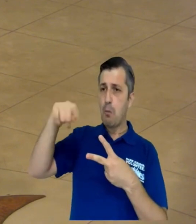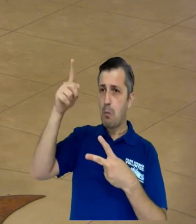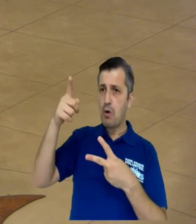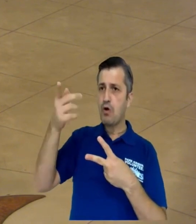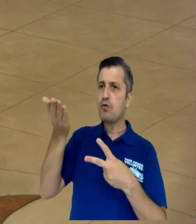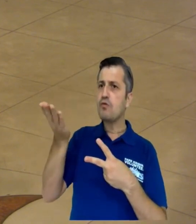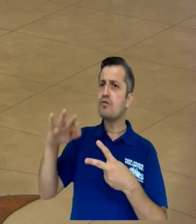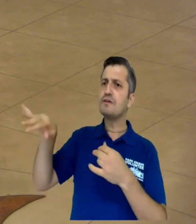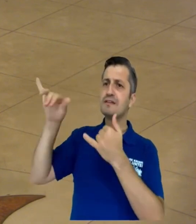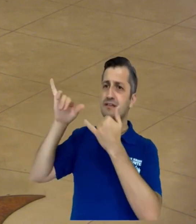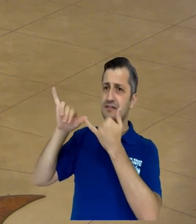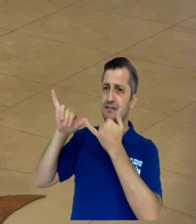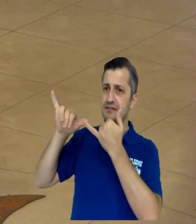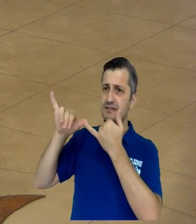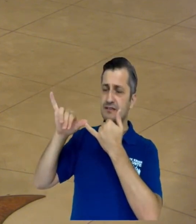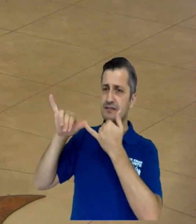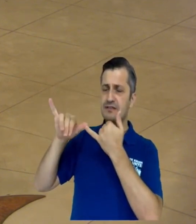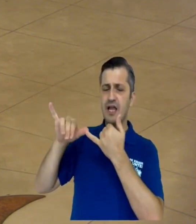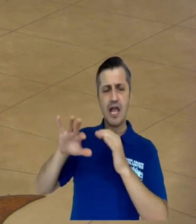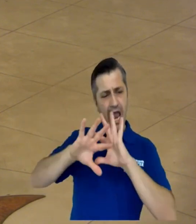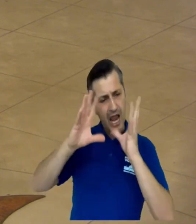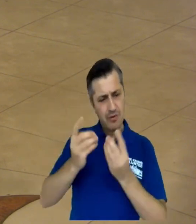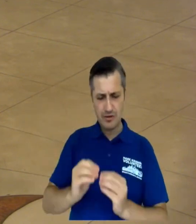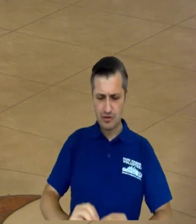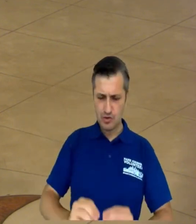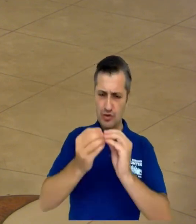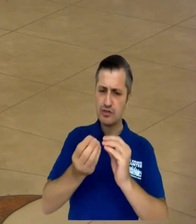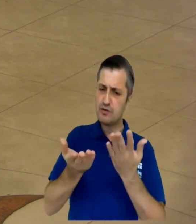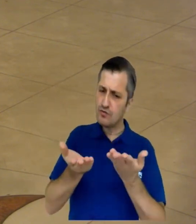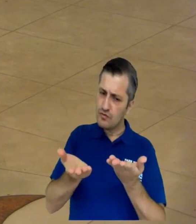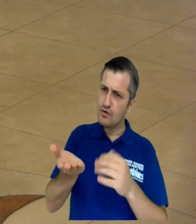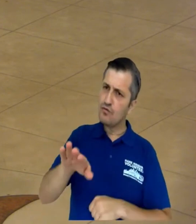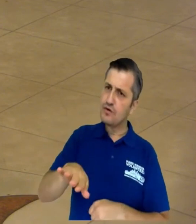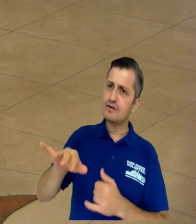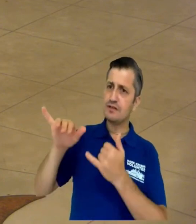Krishna. And the fire, when we remember fire,